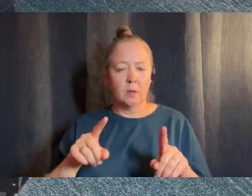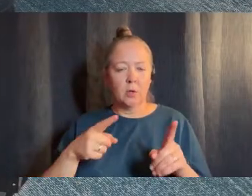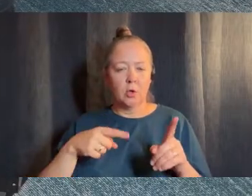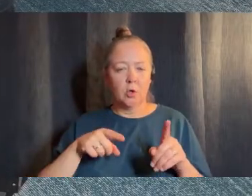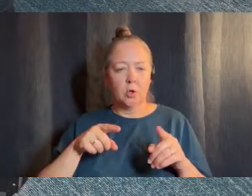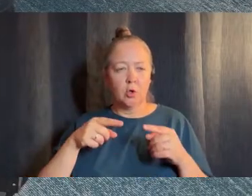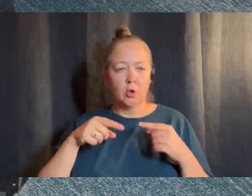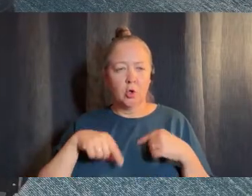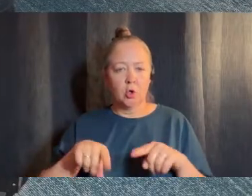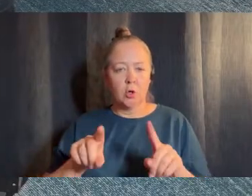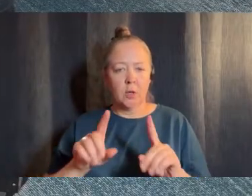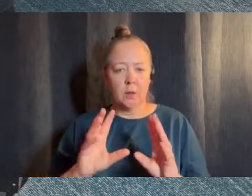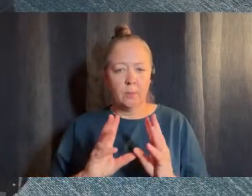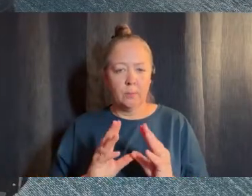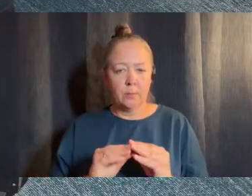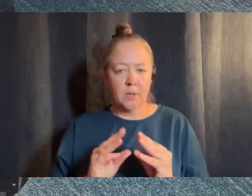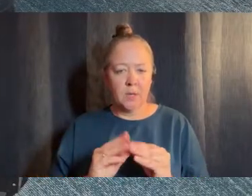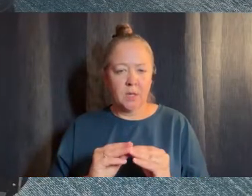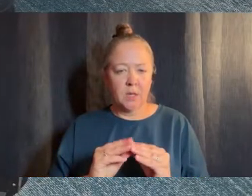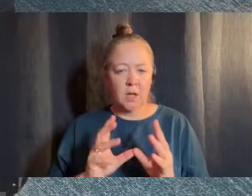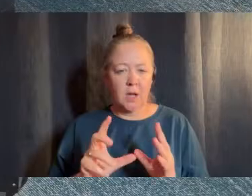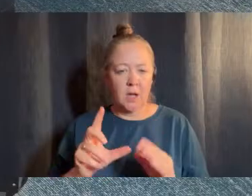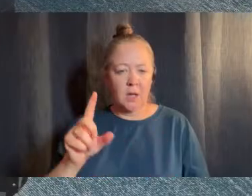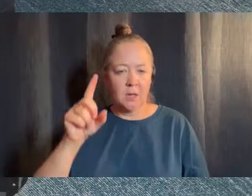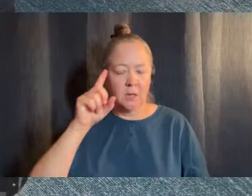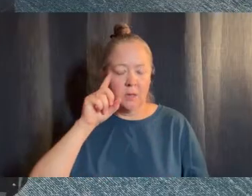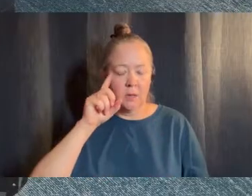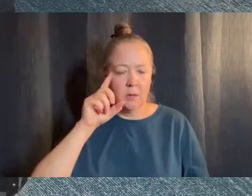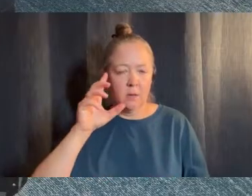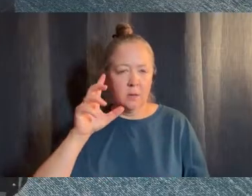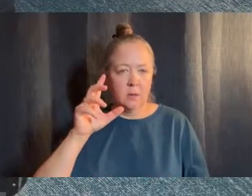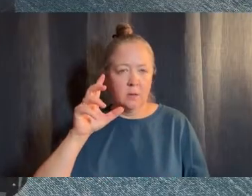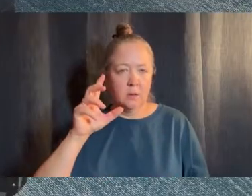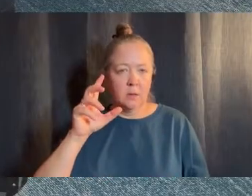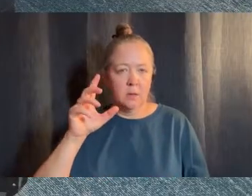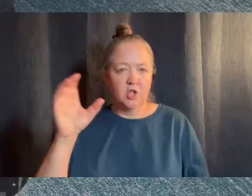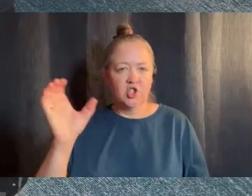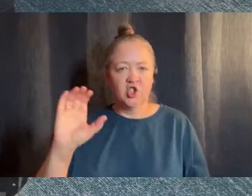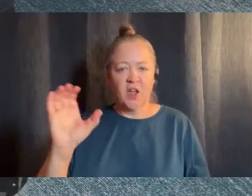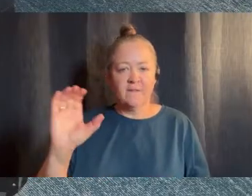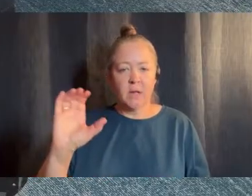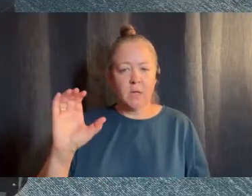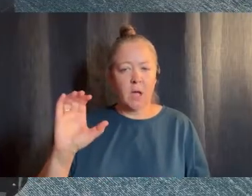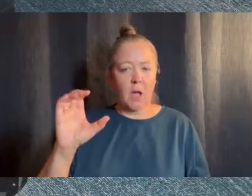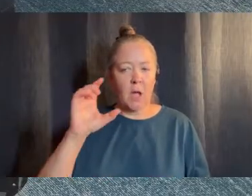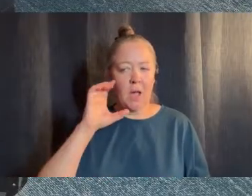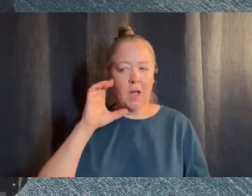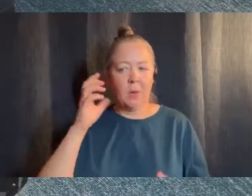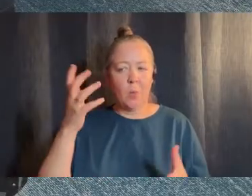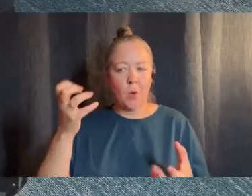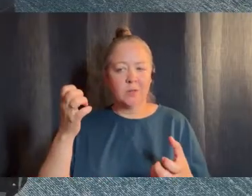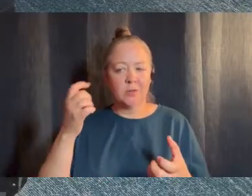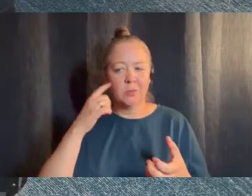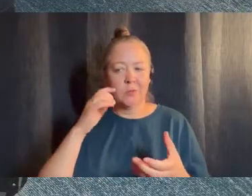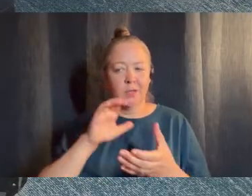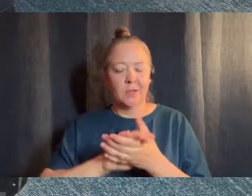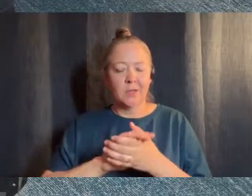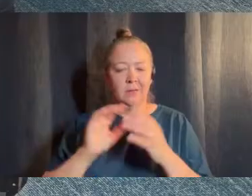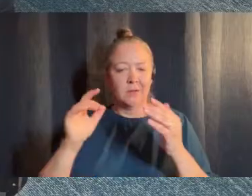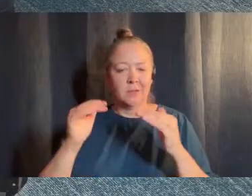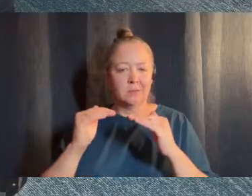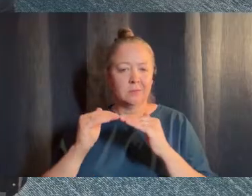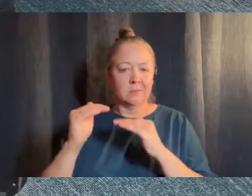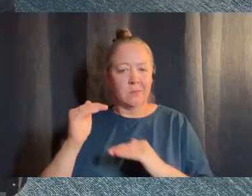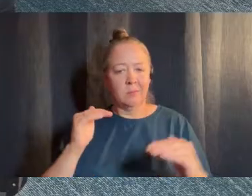And I think that Cheverly is above that. And unfortunately, both these